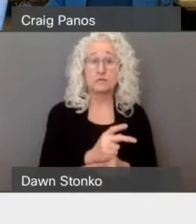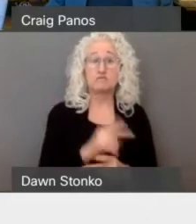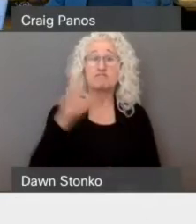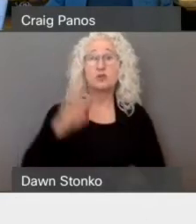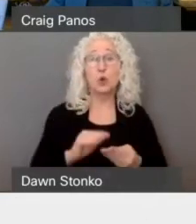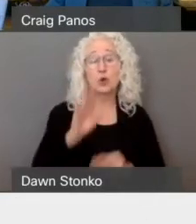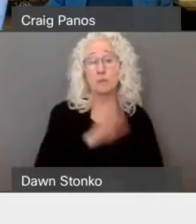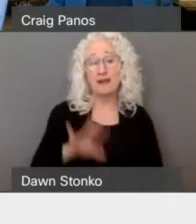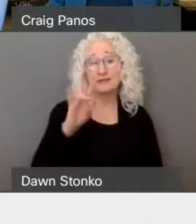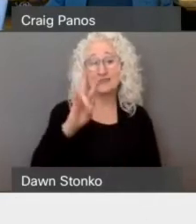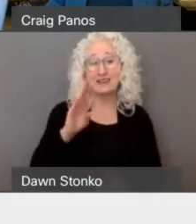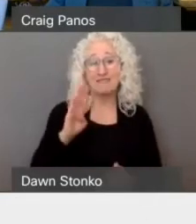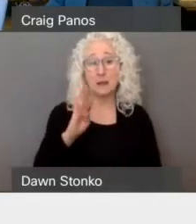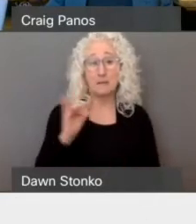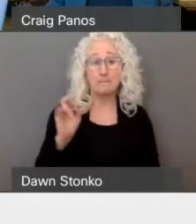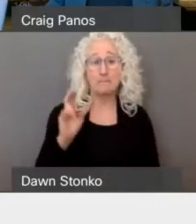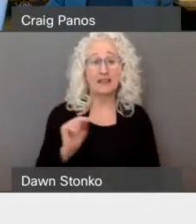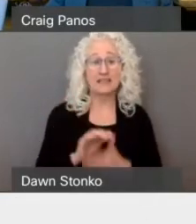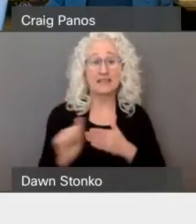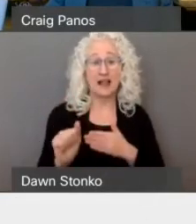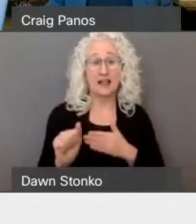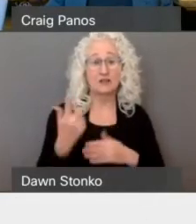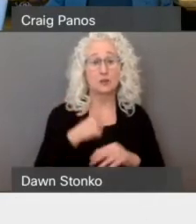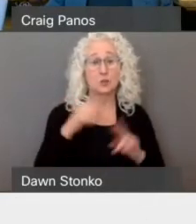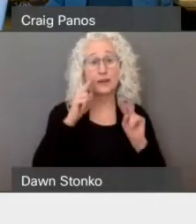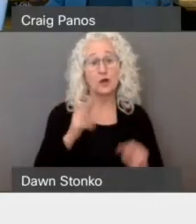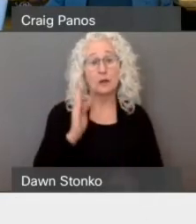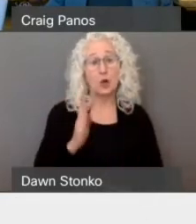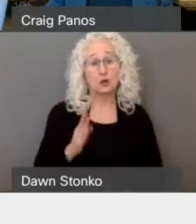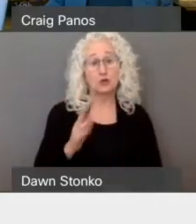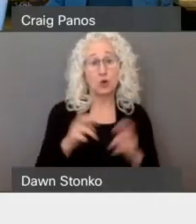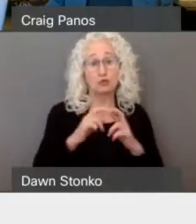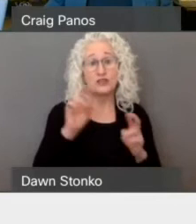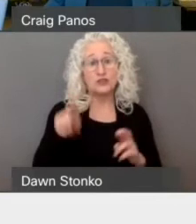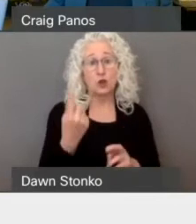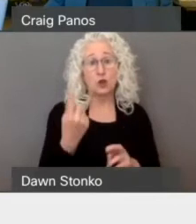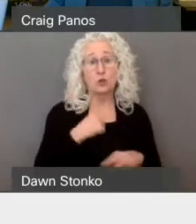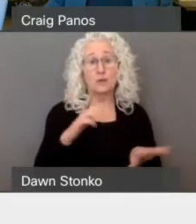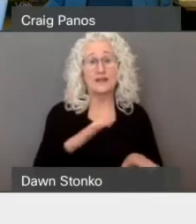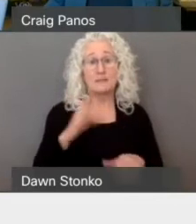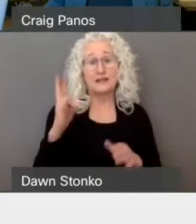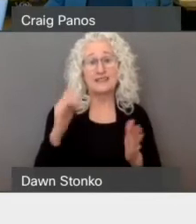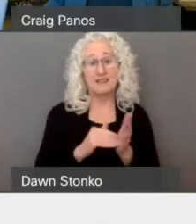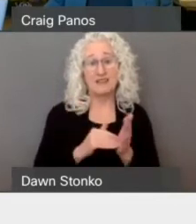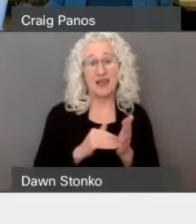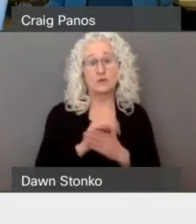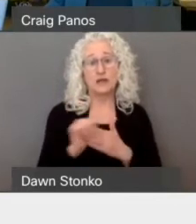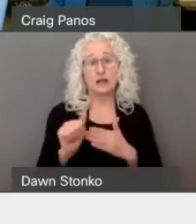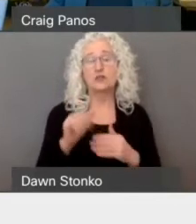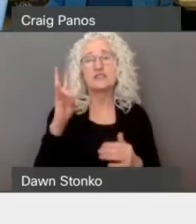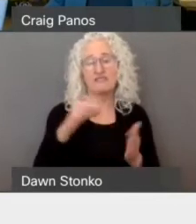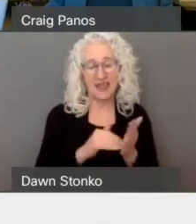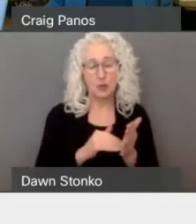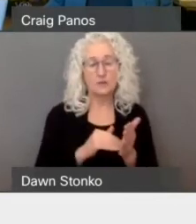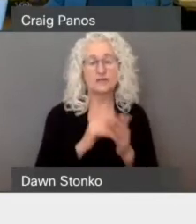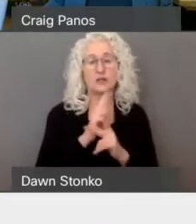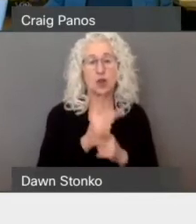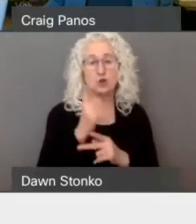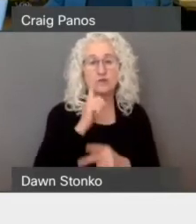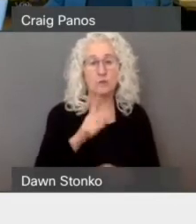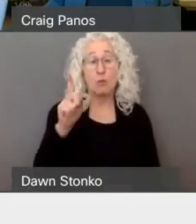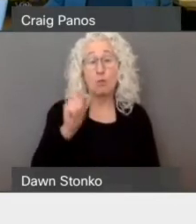billion. When we look at just the Baltimore region, we did about 7,000 loans for about $1.3